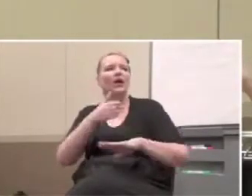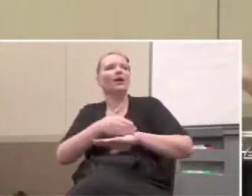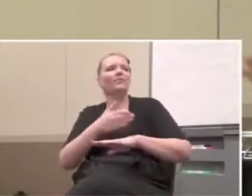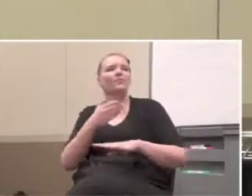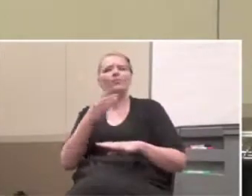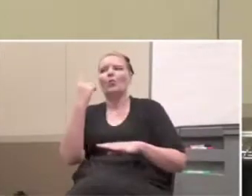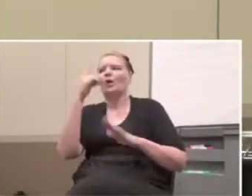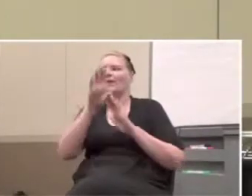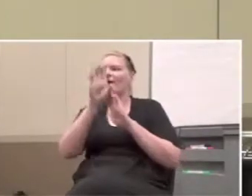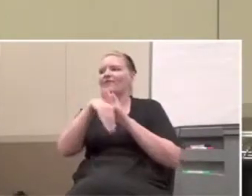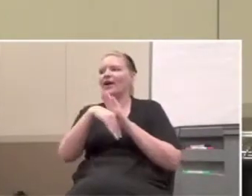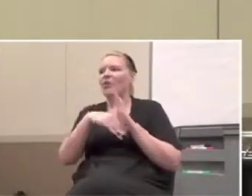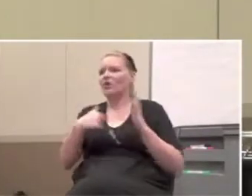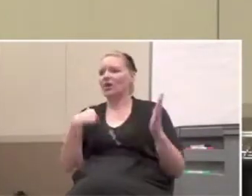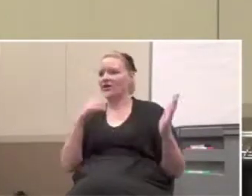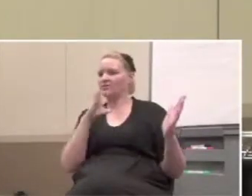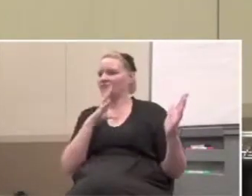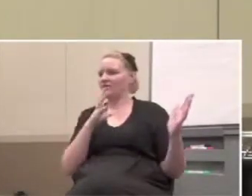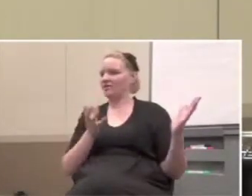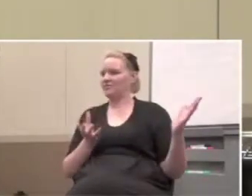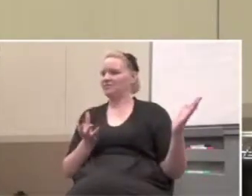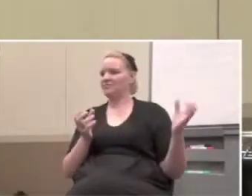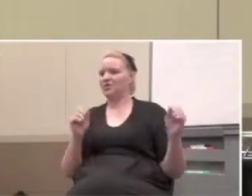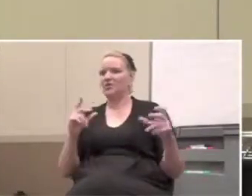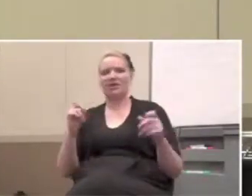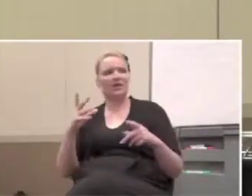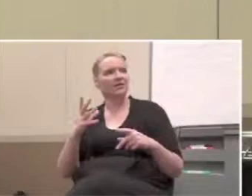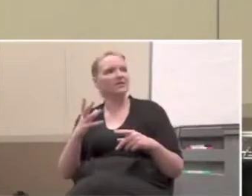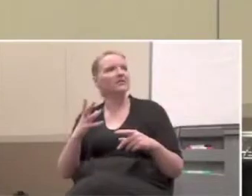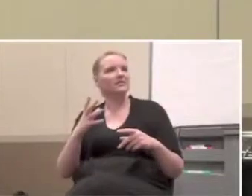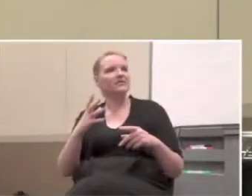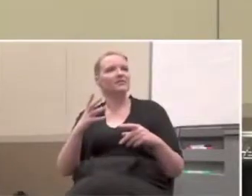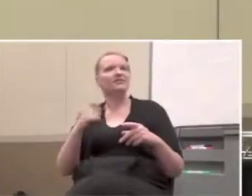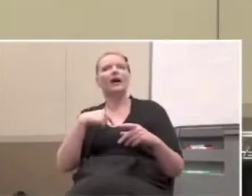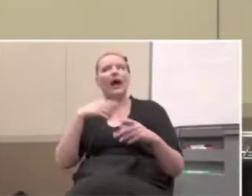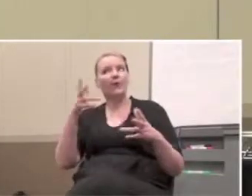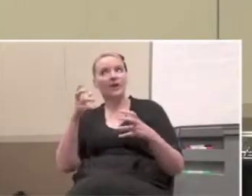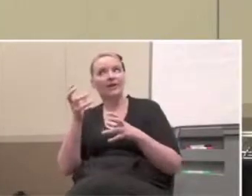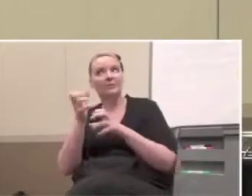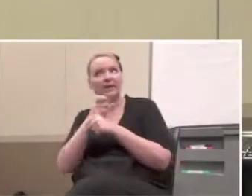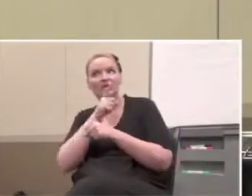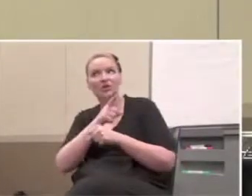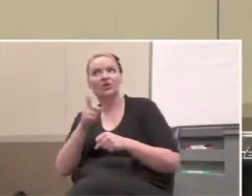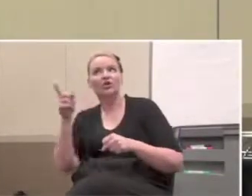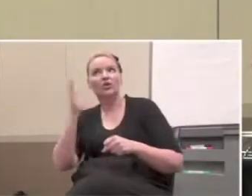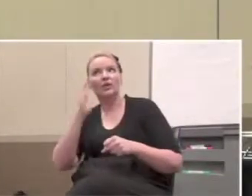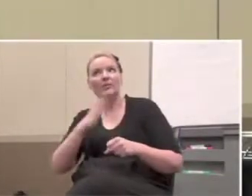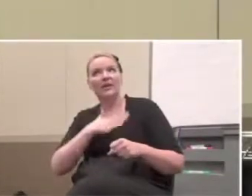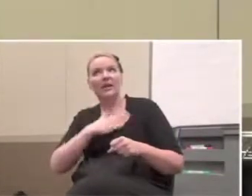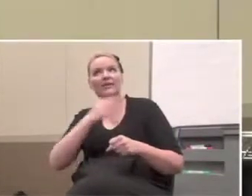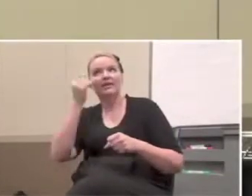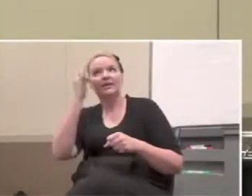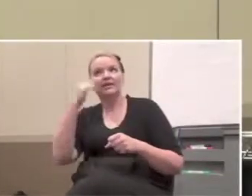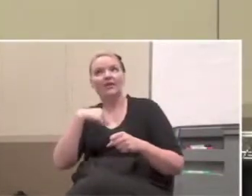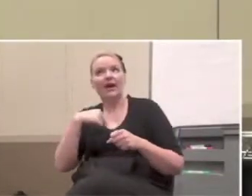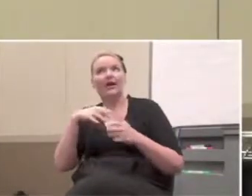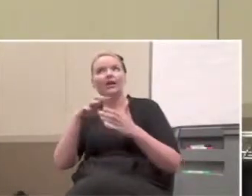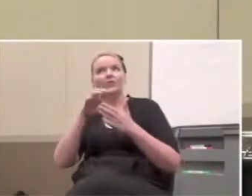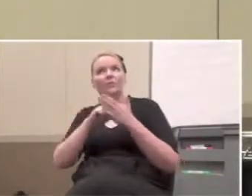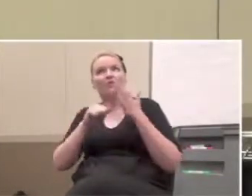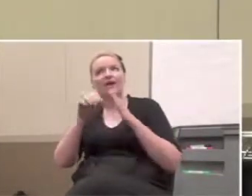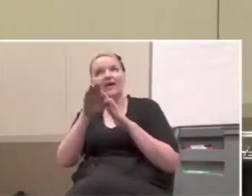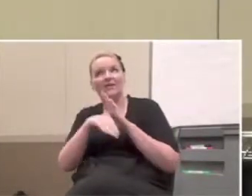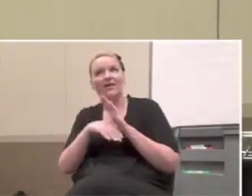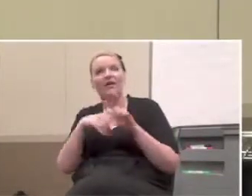okay. So I said, okay, so let me make sure that I hear what you're saying. You would be happy if I take it up a half an hour. And then we went